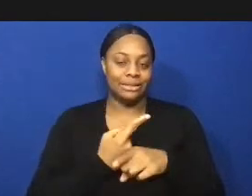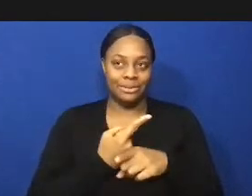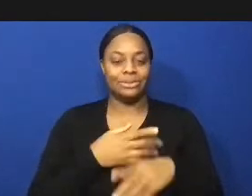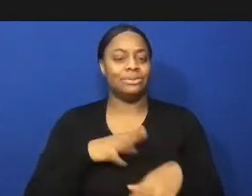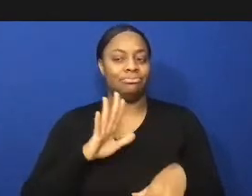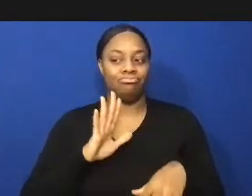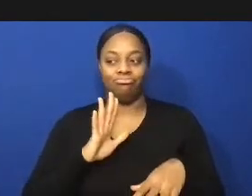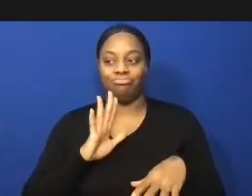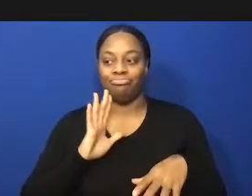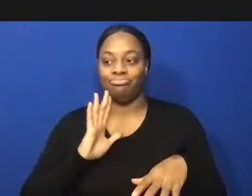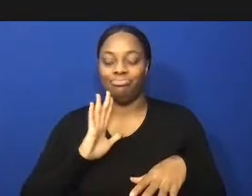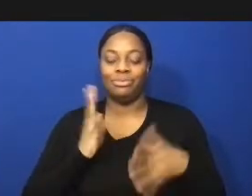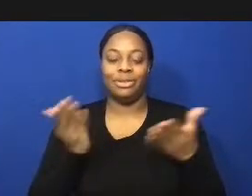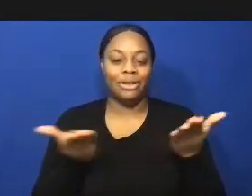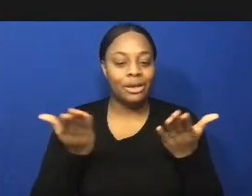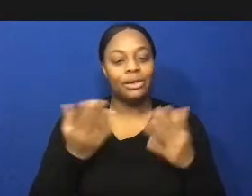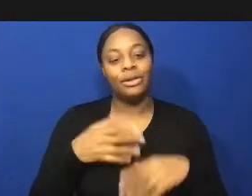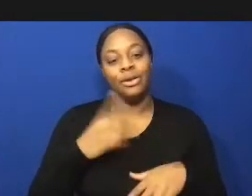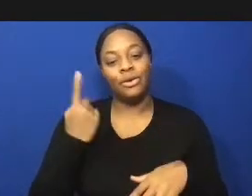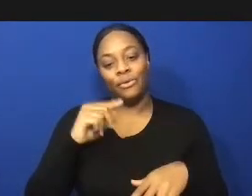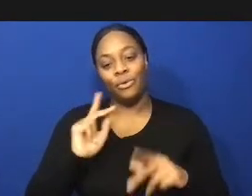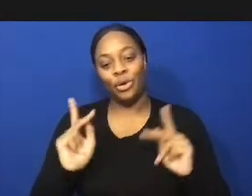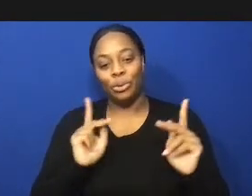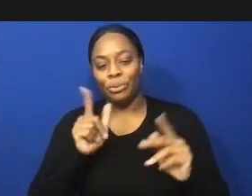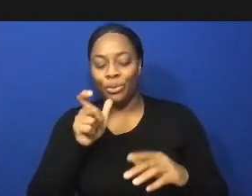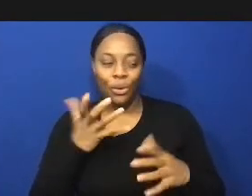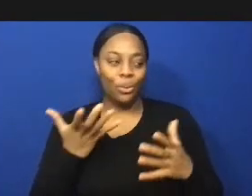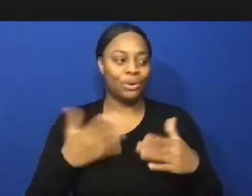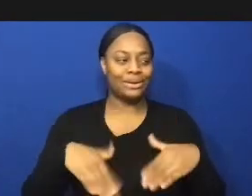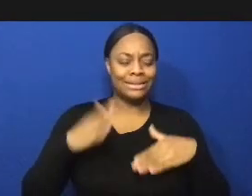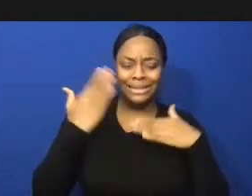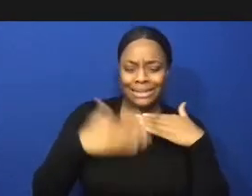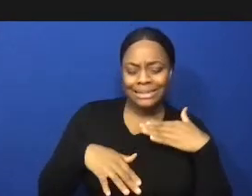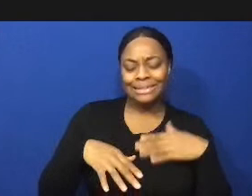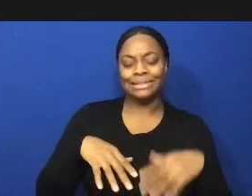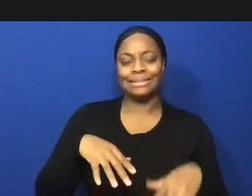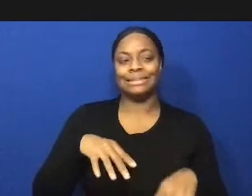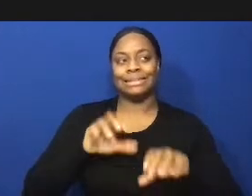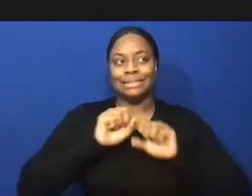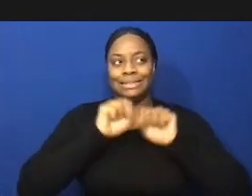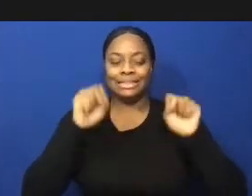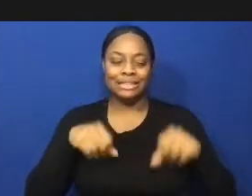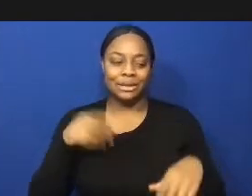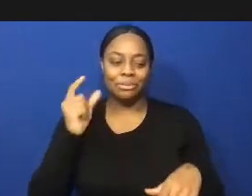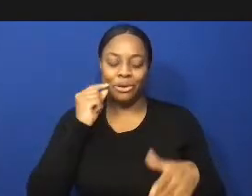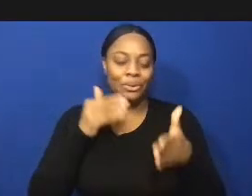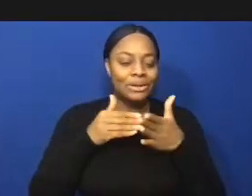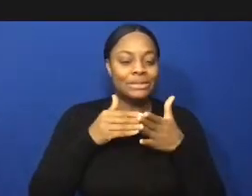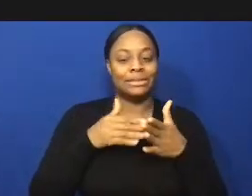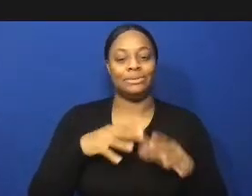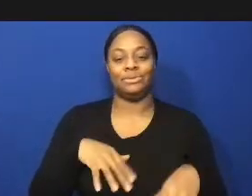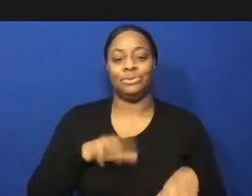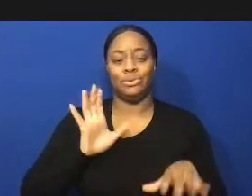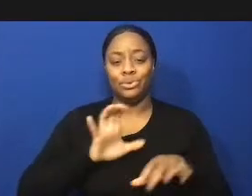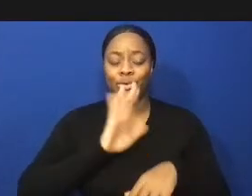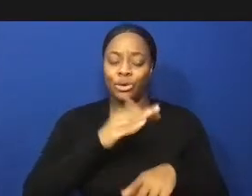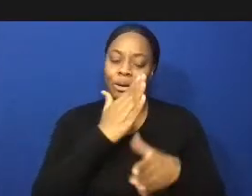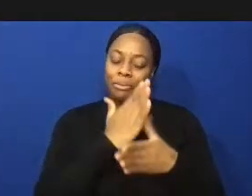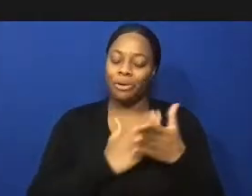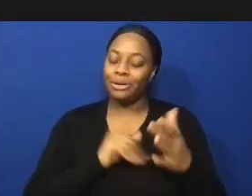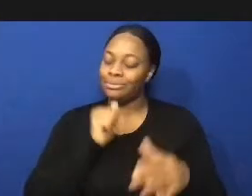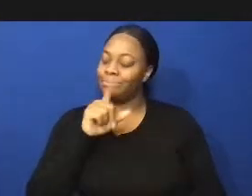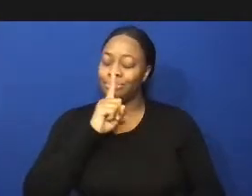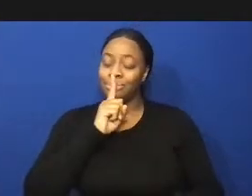sure. With all those who want an immediate end to systemic racism, please do your part. Don't stay